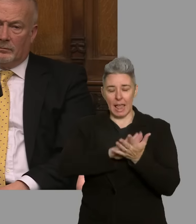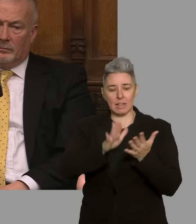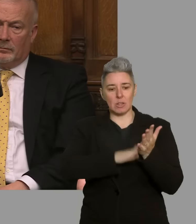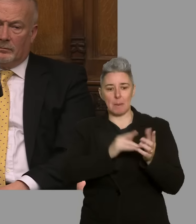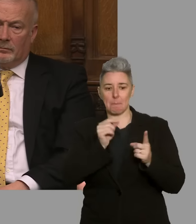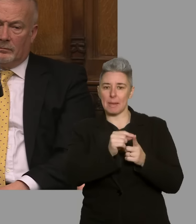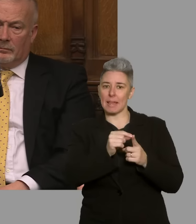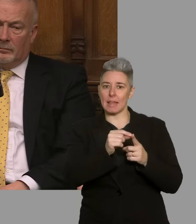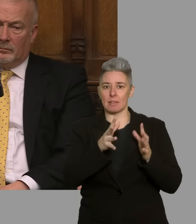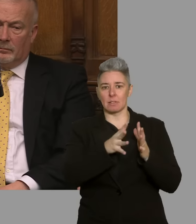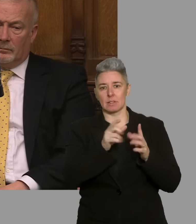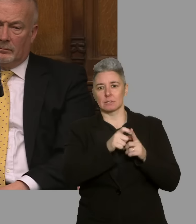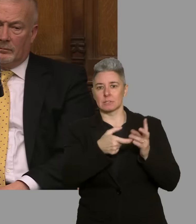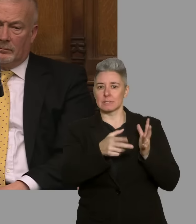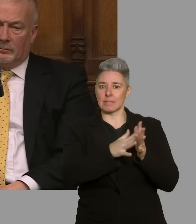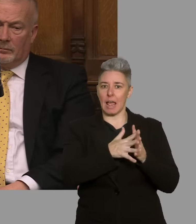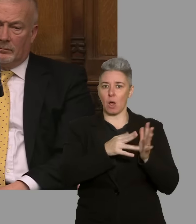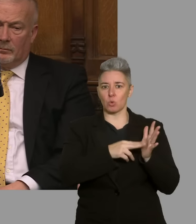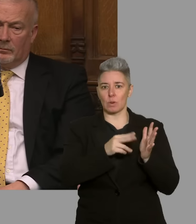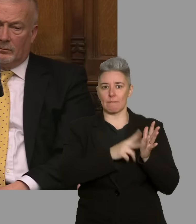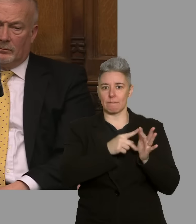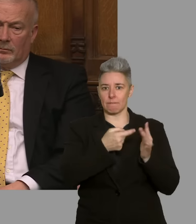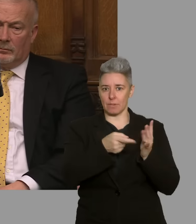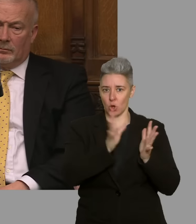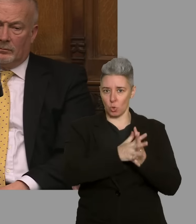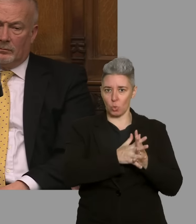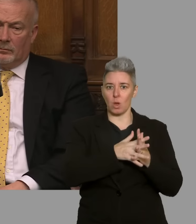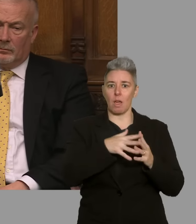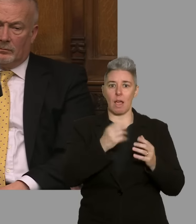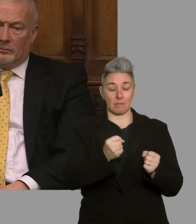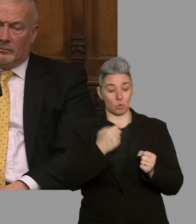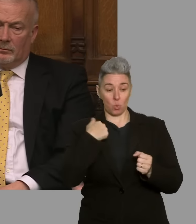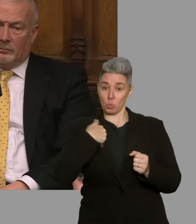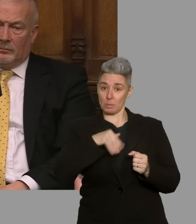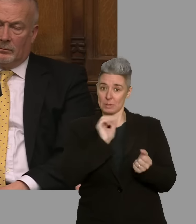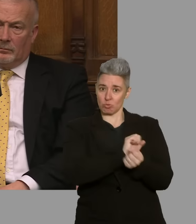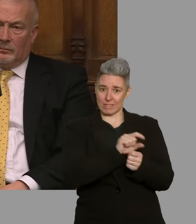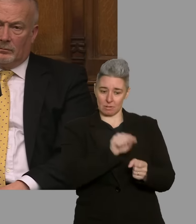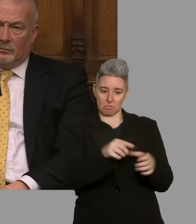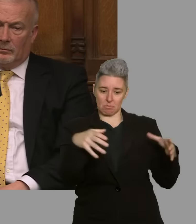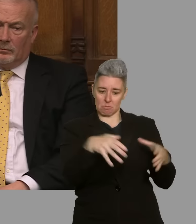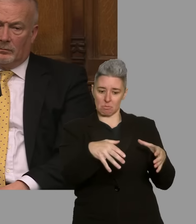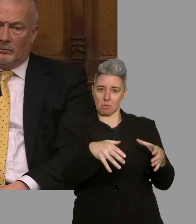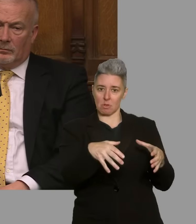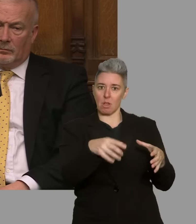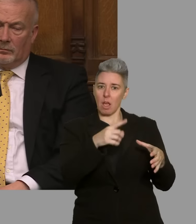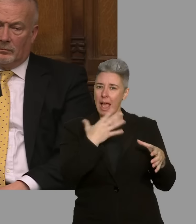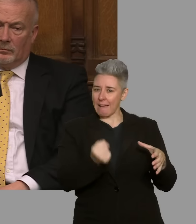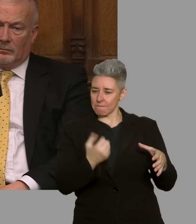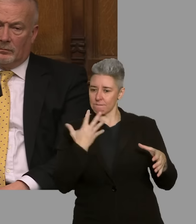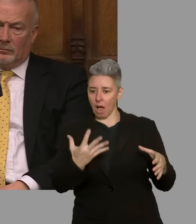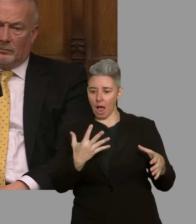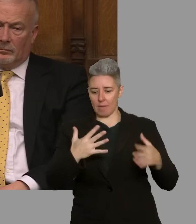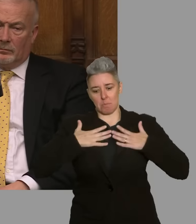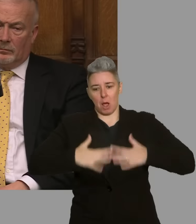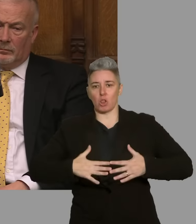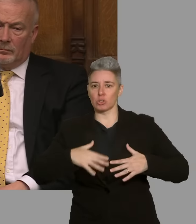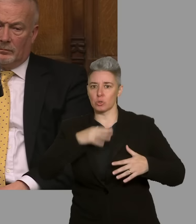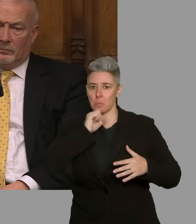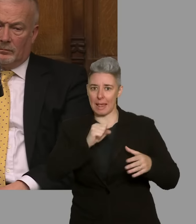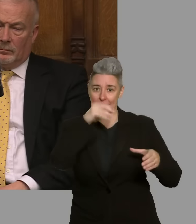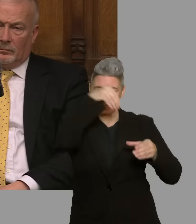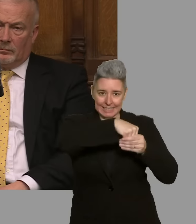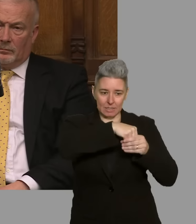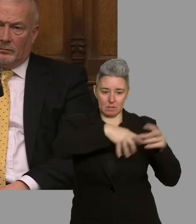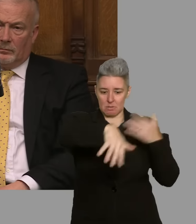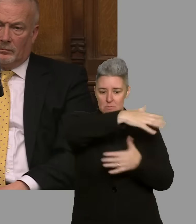are mixing with the women in the daytime without adequate supervision. Will the Prime Minister ensure biological males are moved out